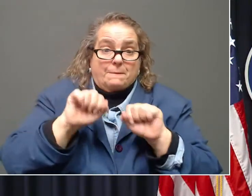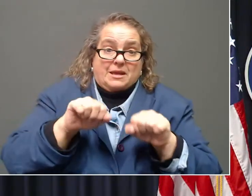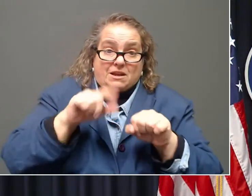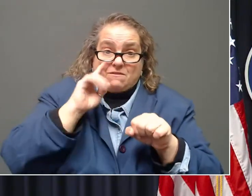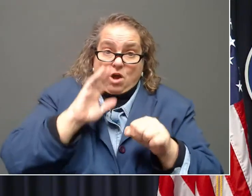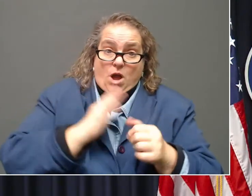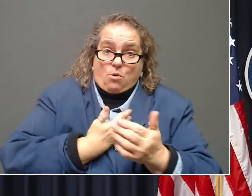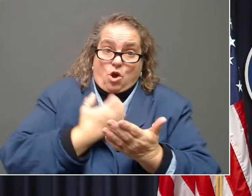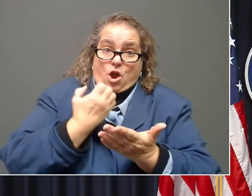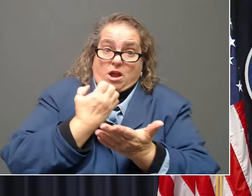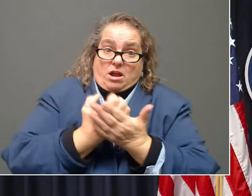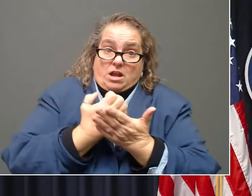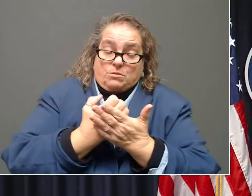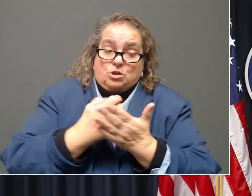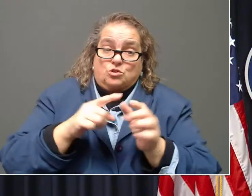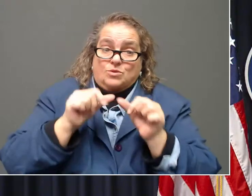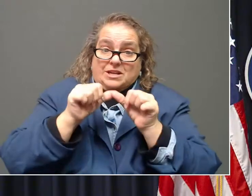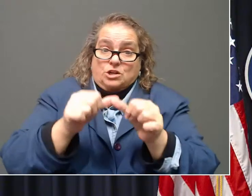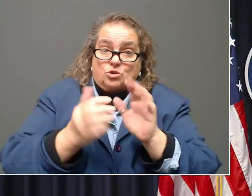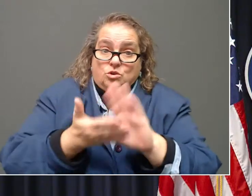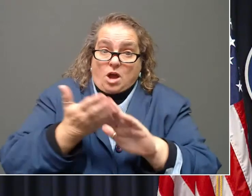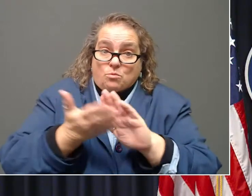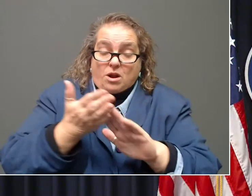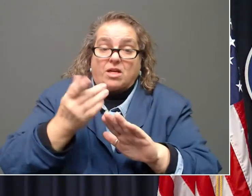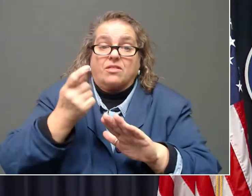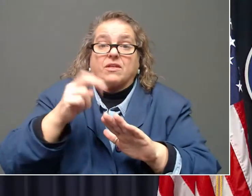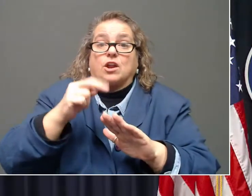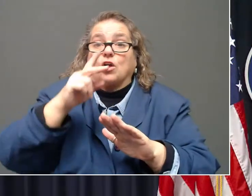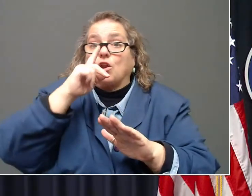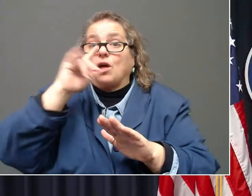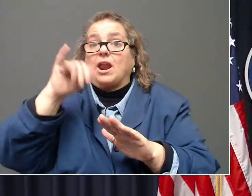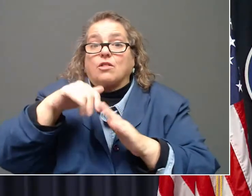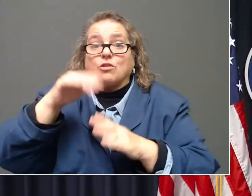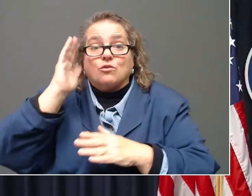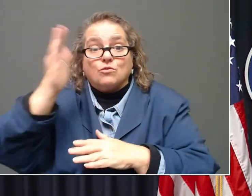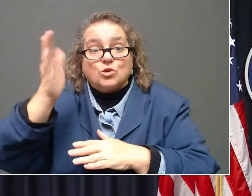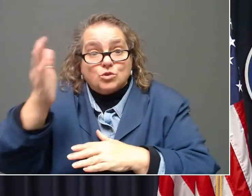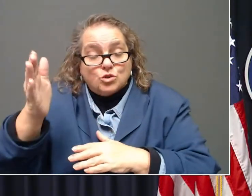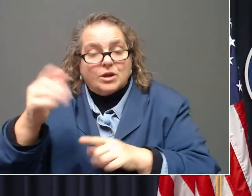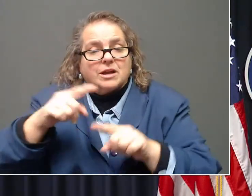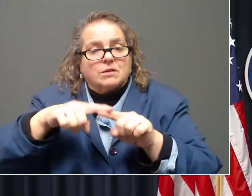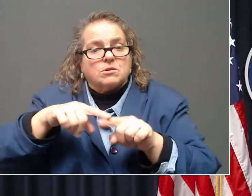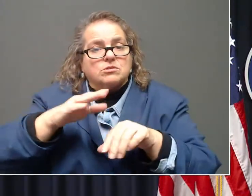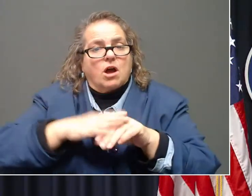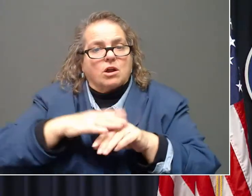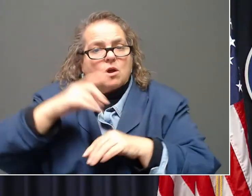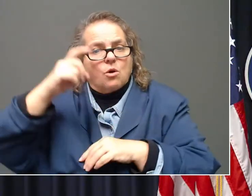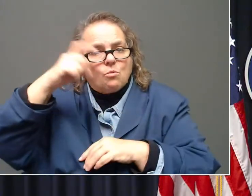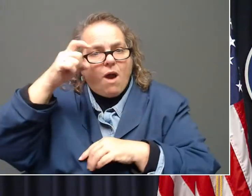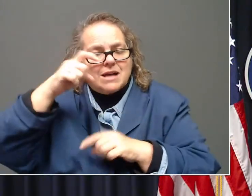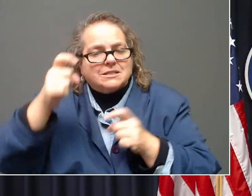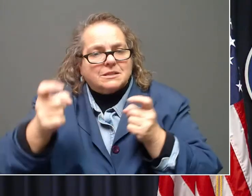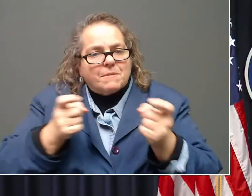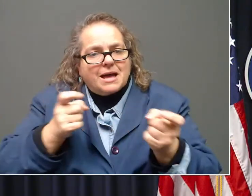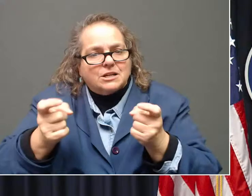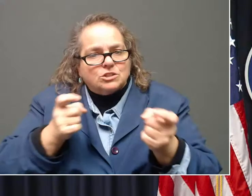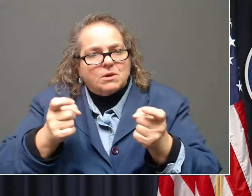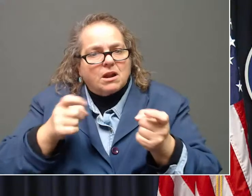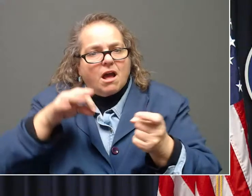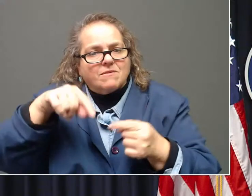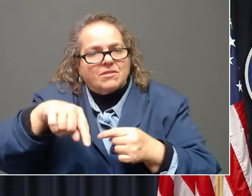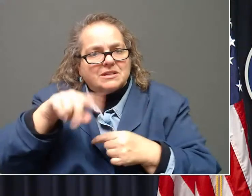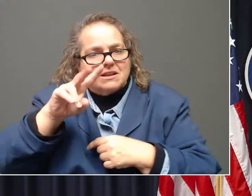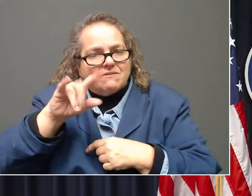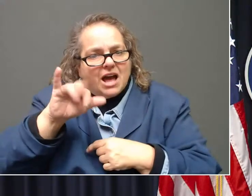not centralized. I have talked to the governors of Ohio and Indiana. We all agree that this is